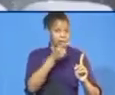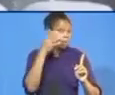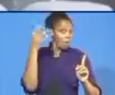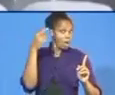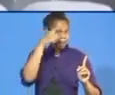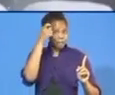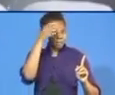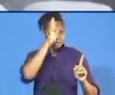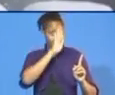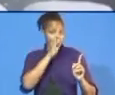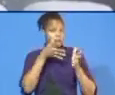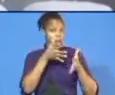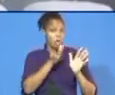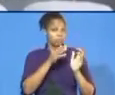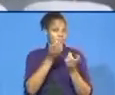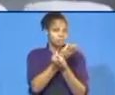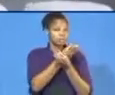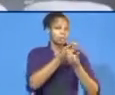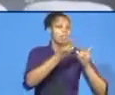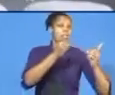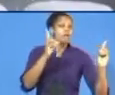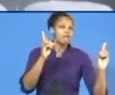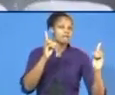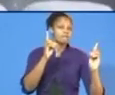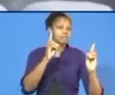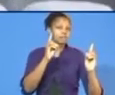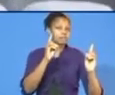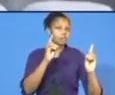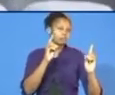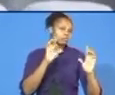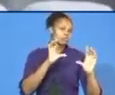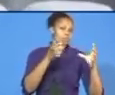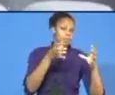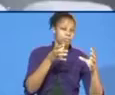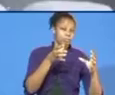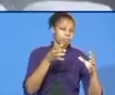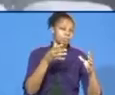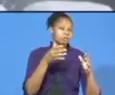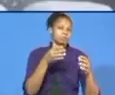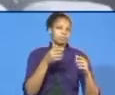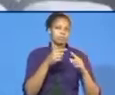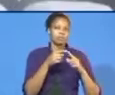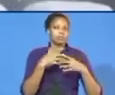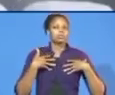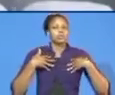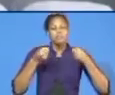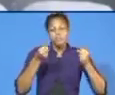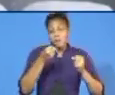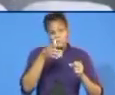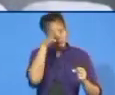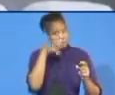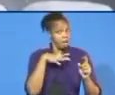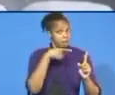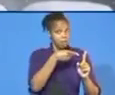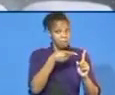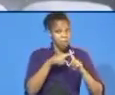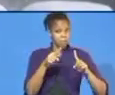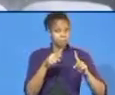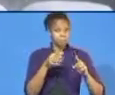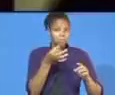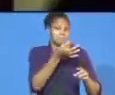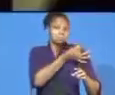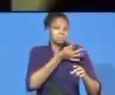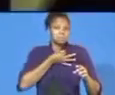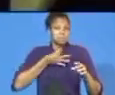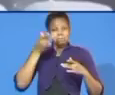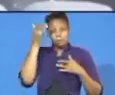deliverance to Syria. He was also a mighty man in valor, but he was a leper. And the Syrians had gone out